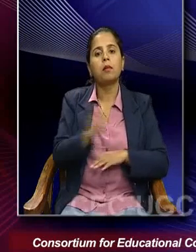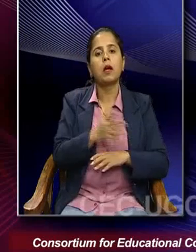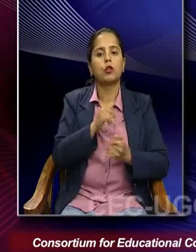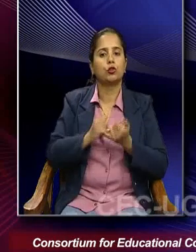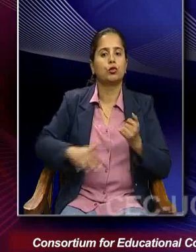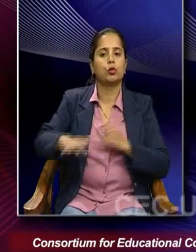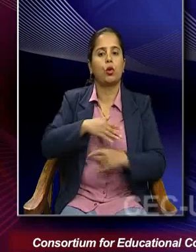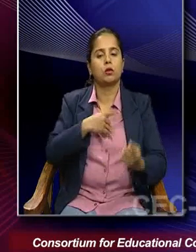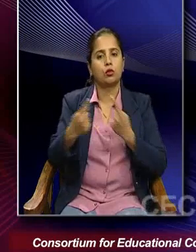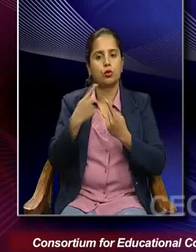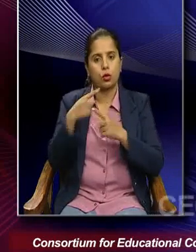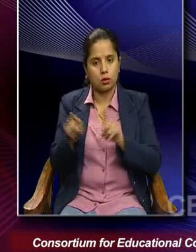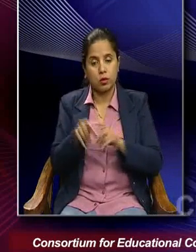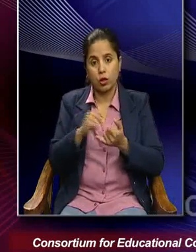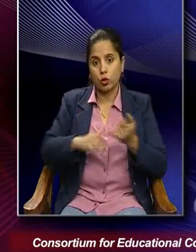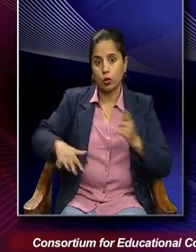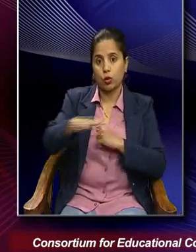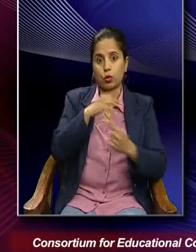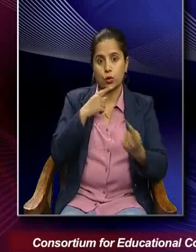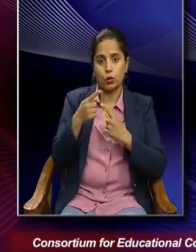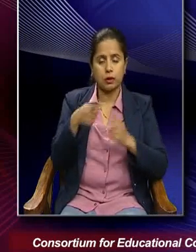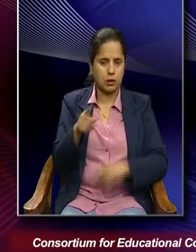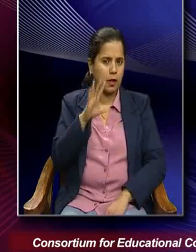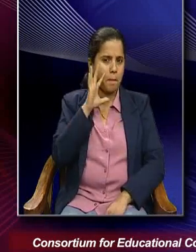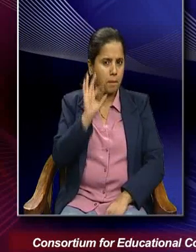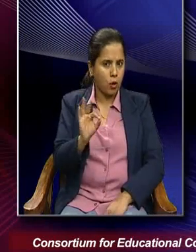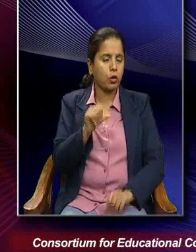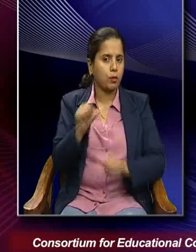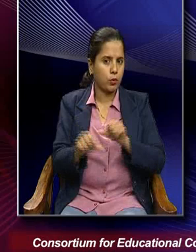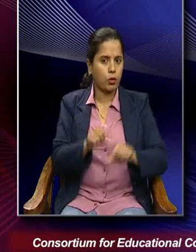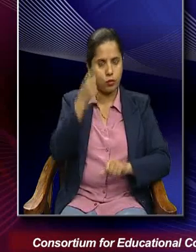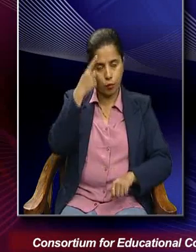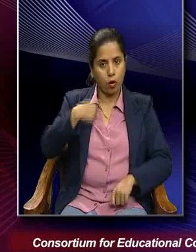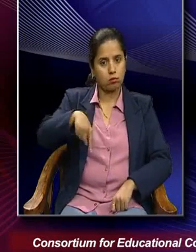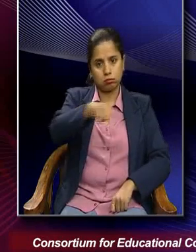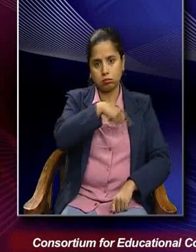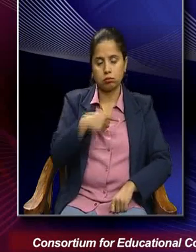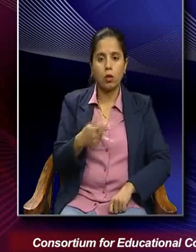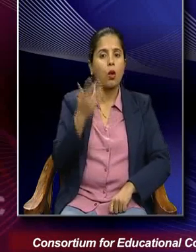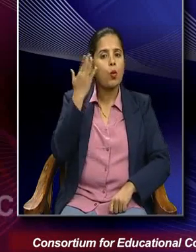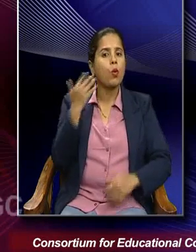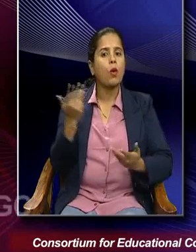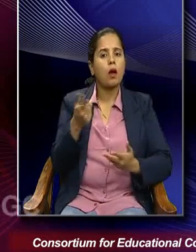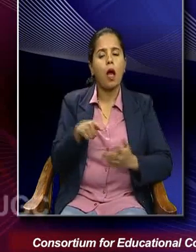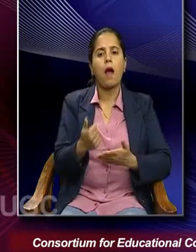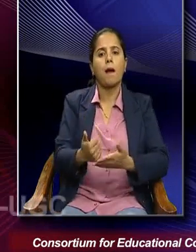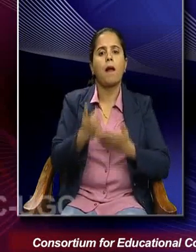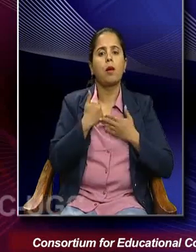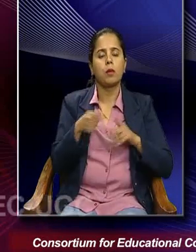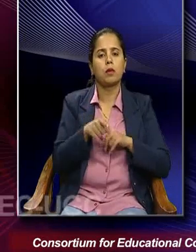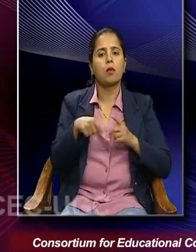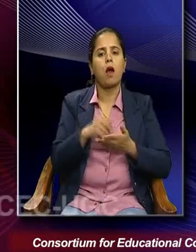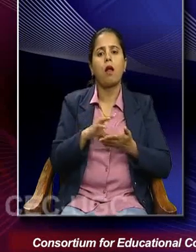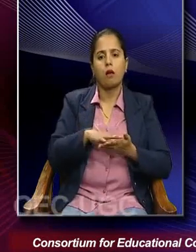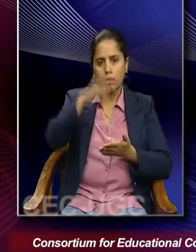the larger whole. So, socialization is tied up with social change. Mead gives